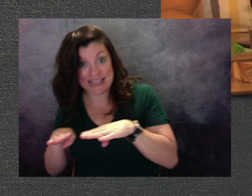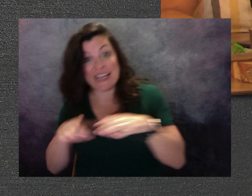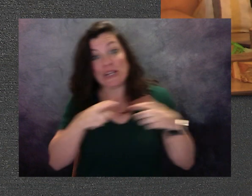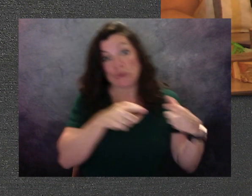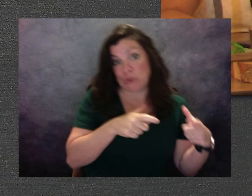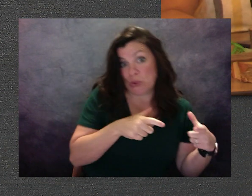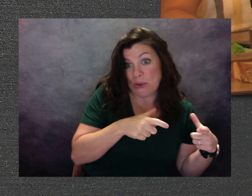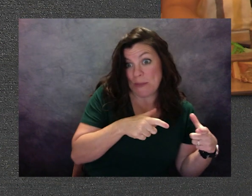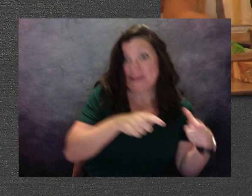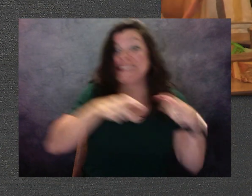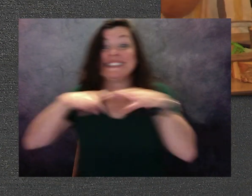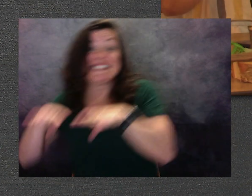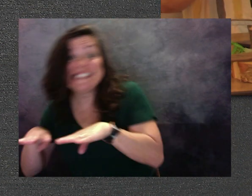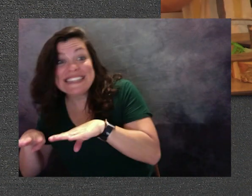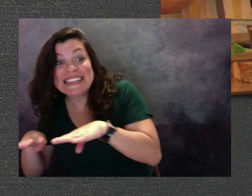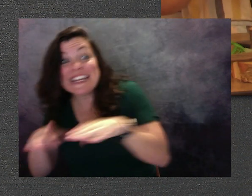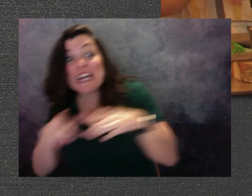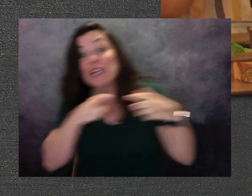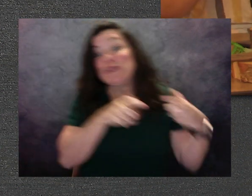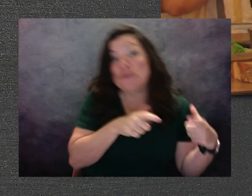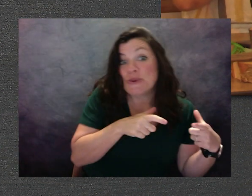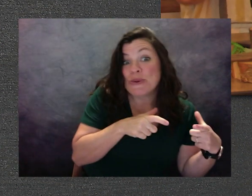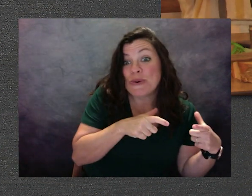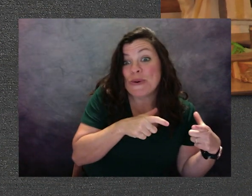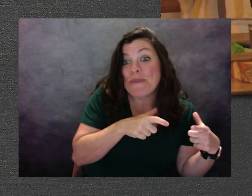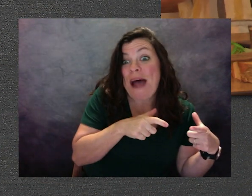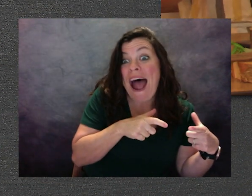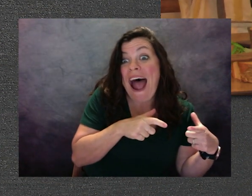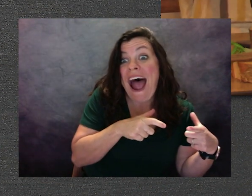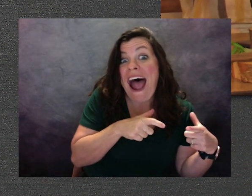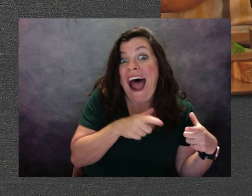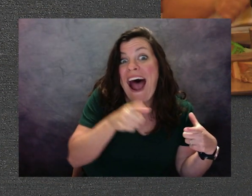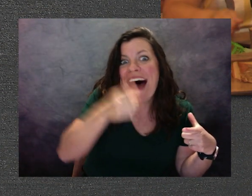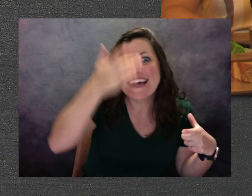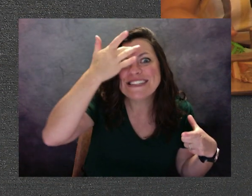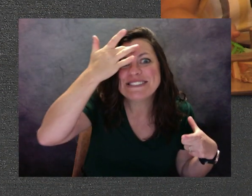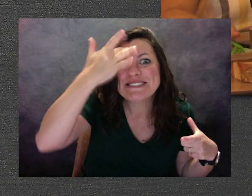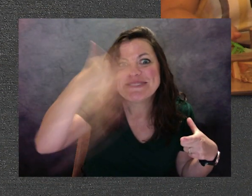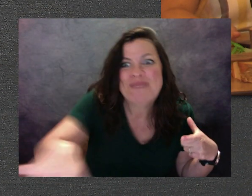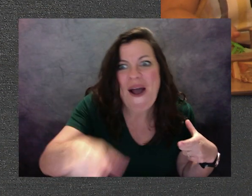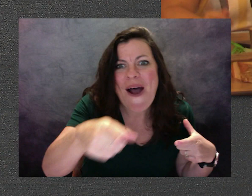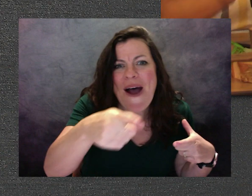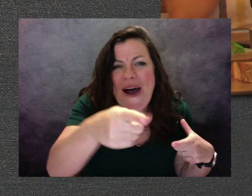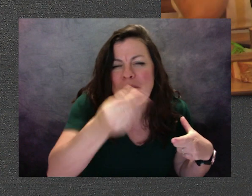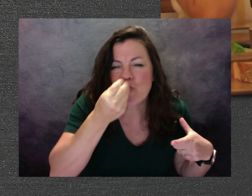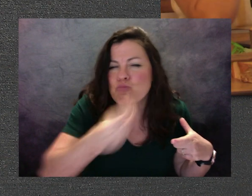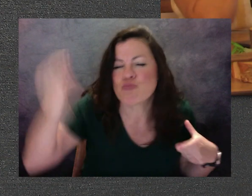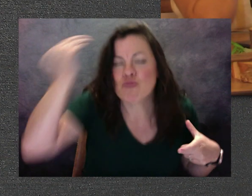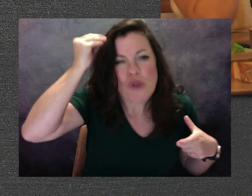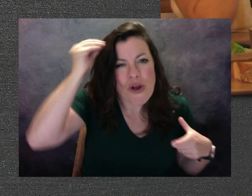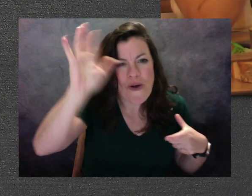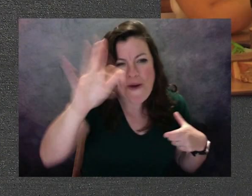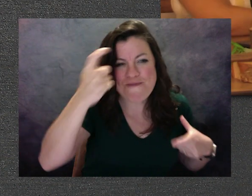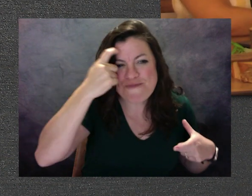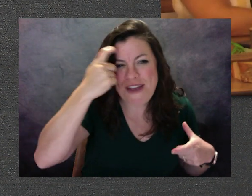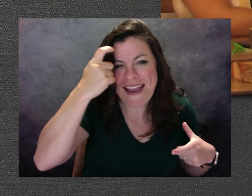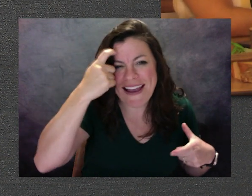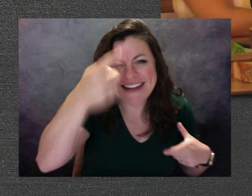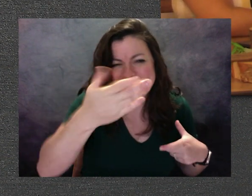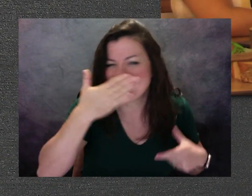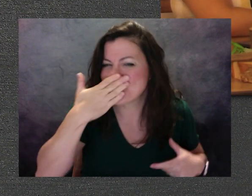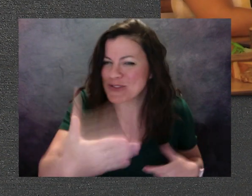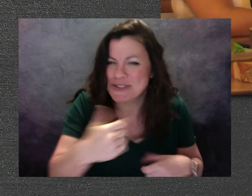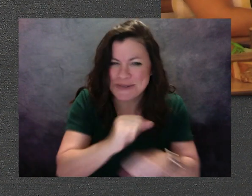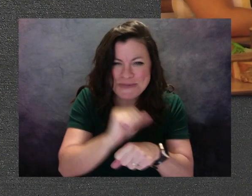are so smart. Kiss your brains. You're doing a great job. Oh, good job. All right, I'm stuck.